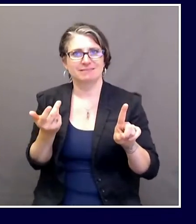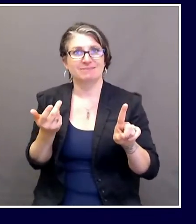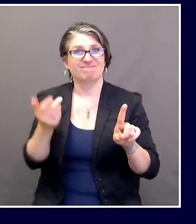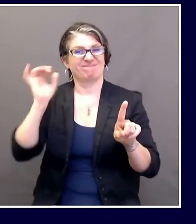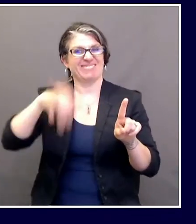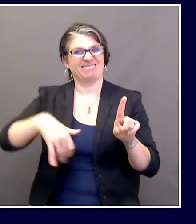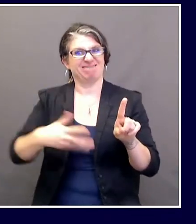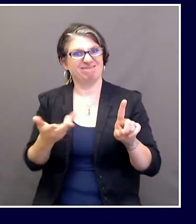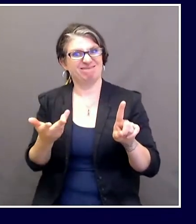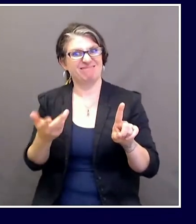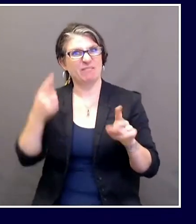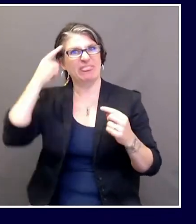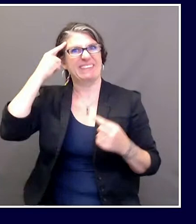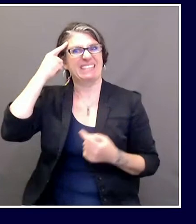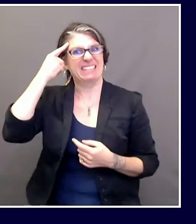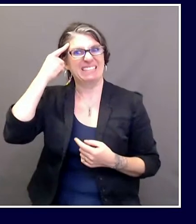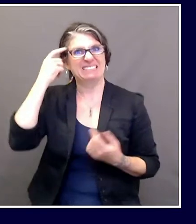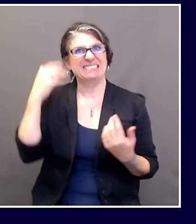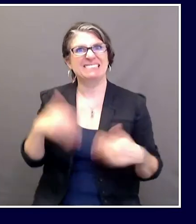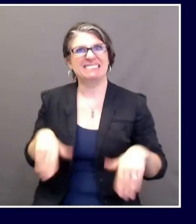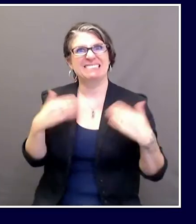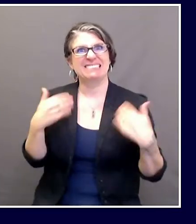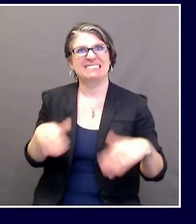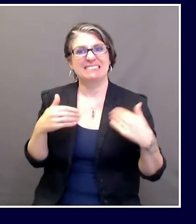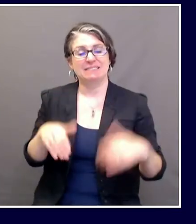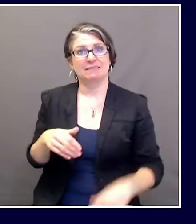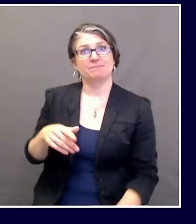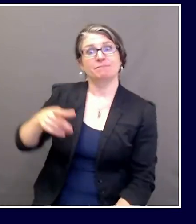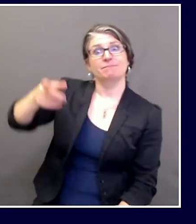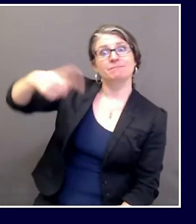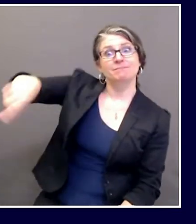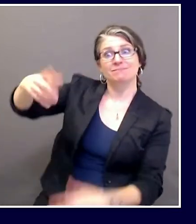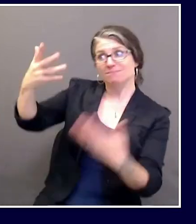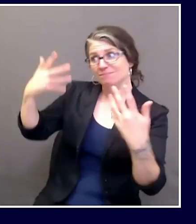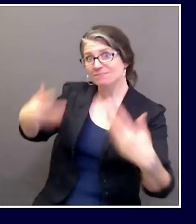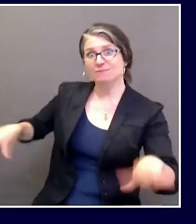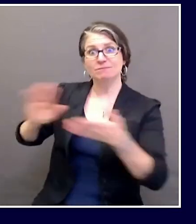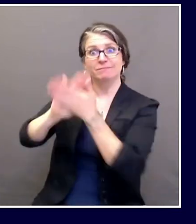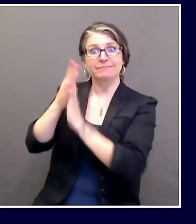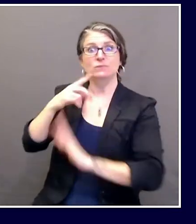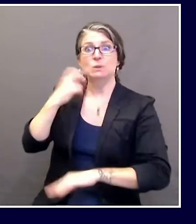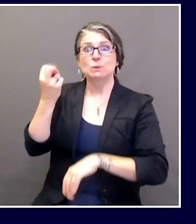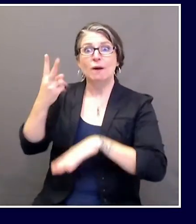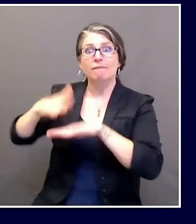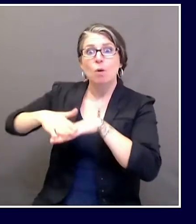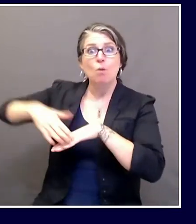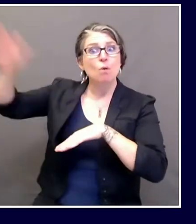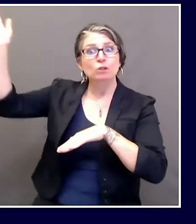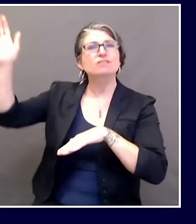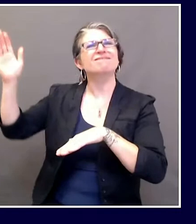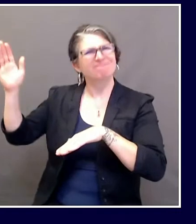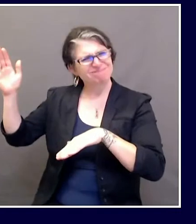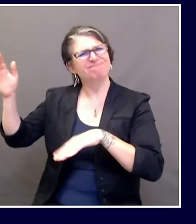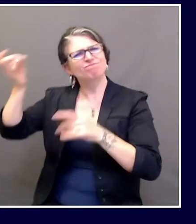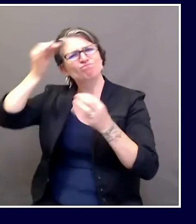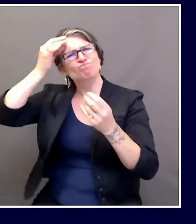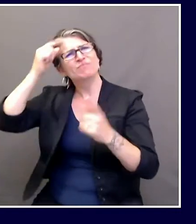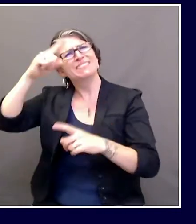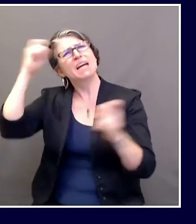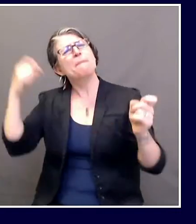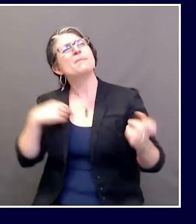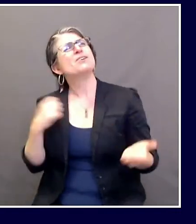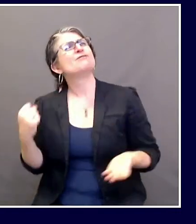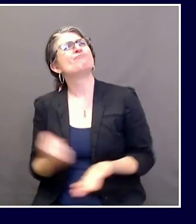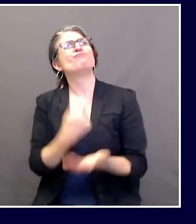person 12 and over who is looking forward to getting back to the way things used to be and having that summer that